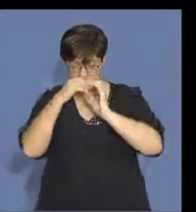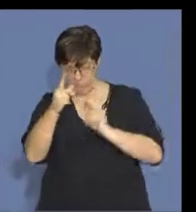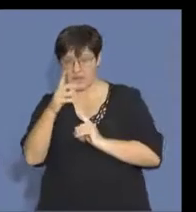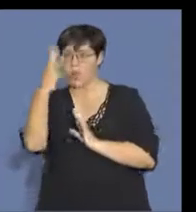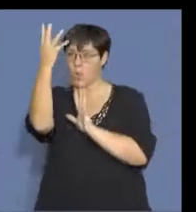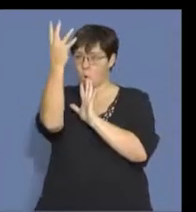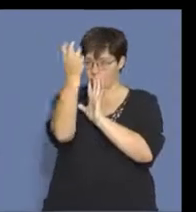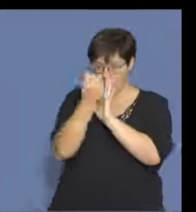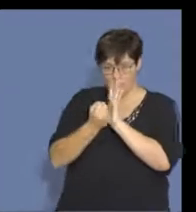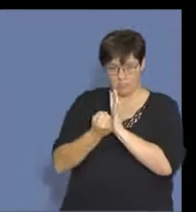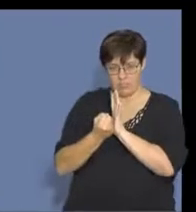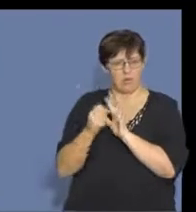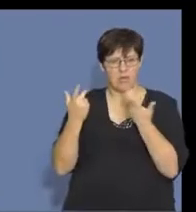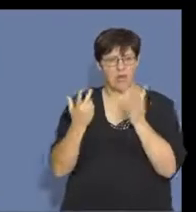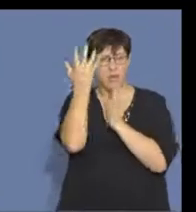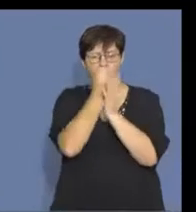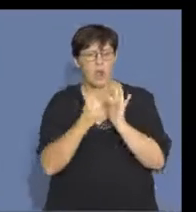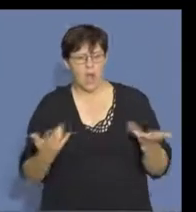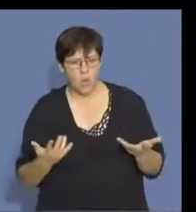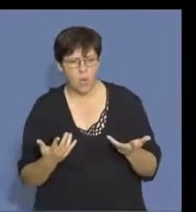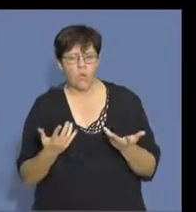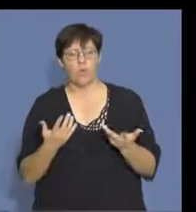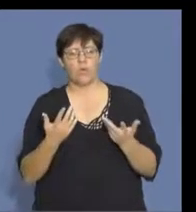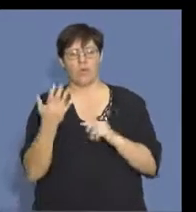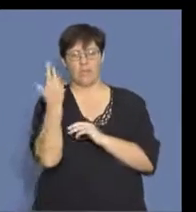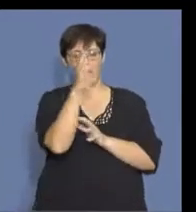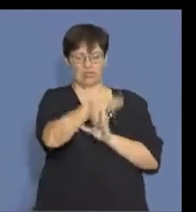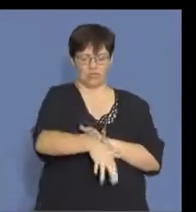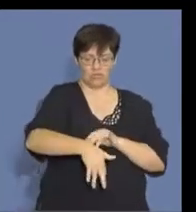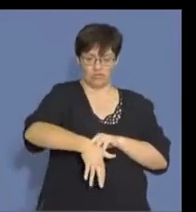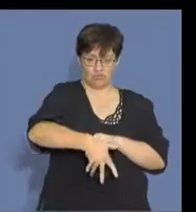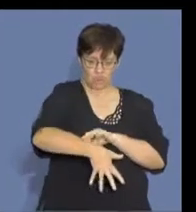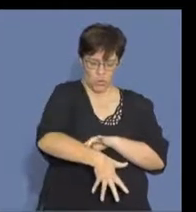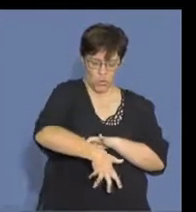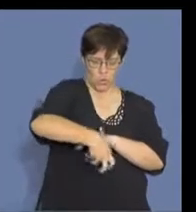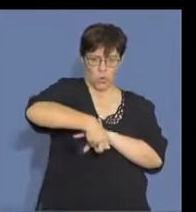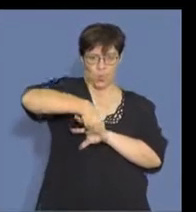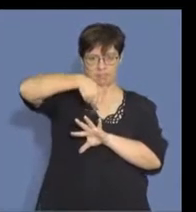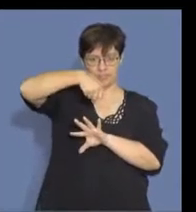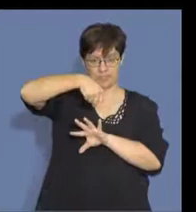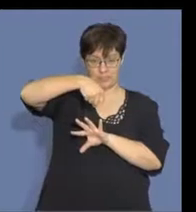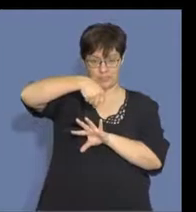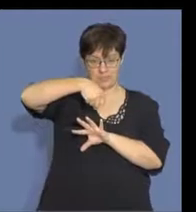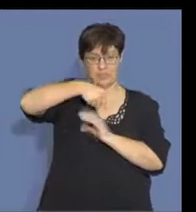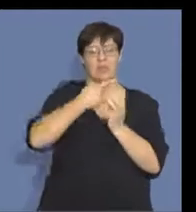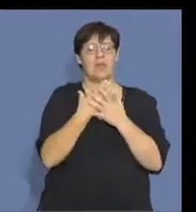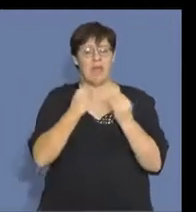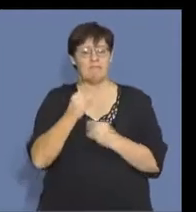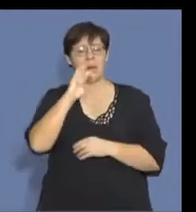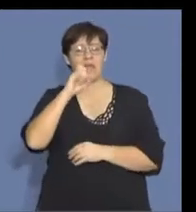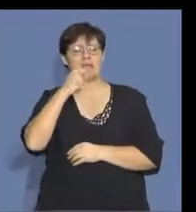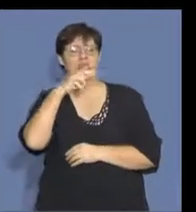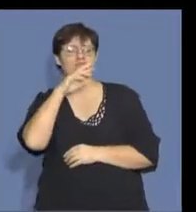are absorbed by plants through their roots. As I mentioned earlier on, we have bacteria